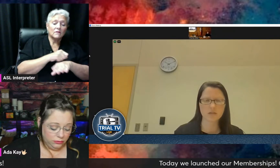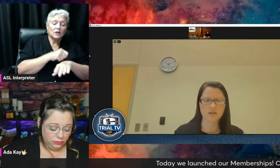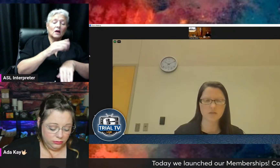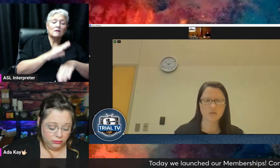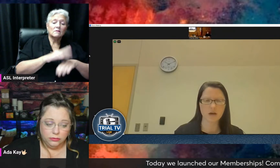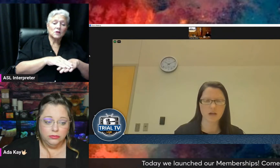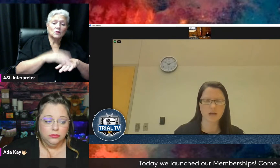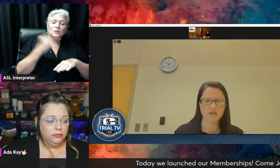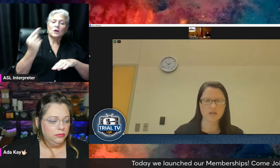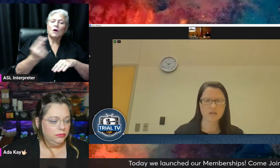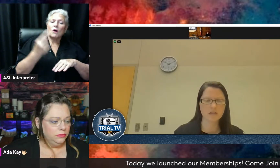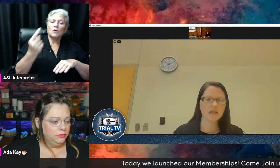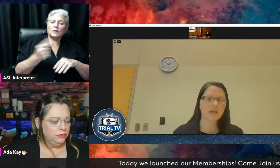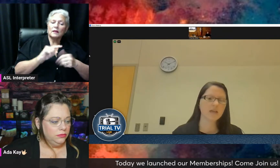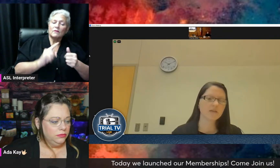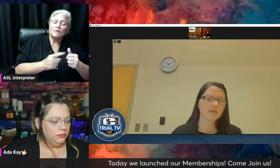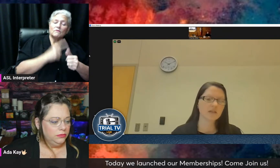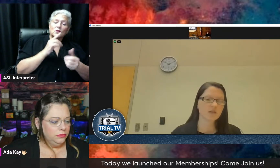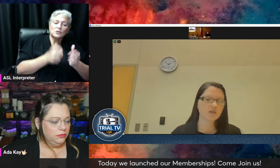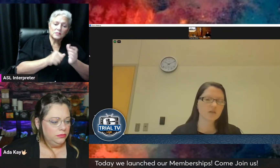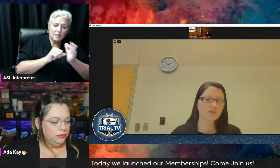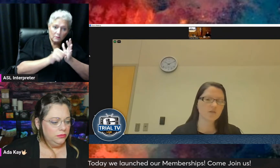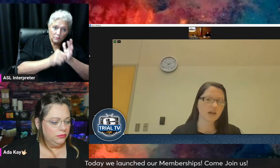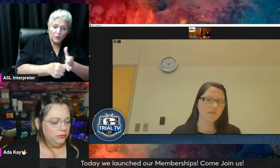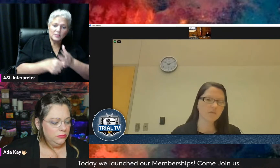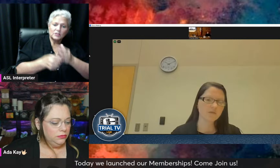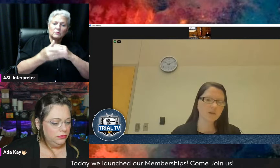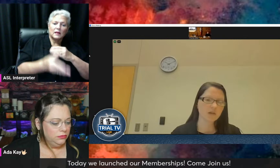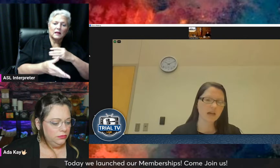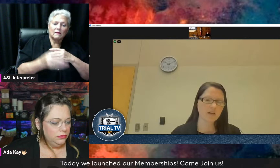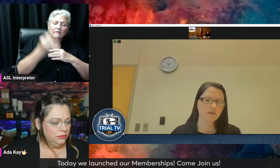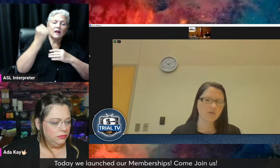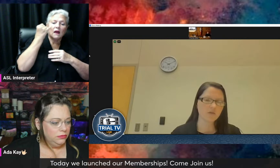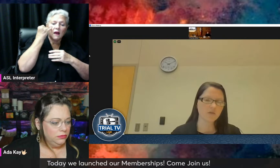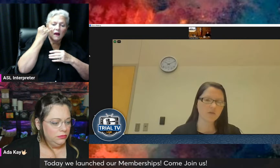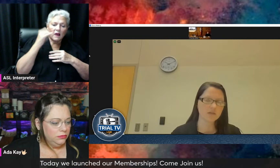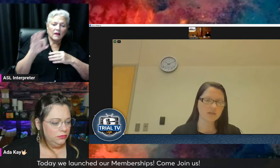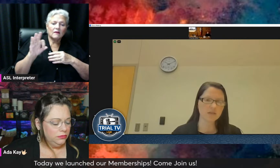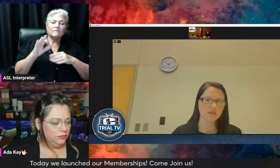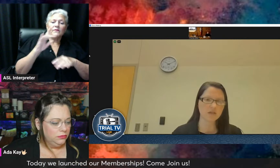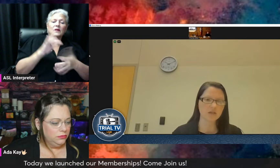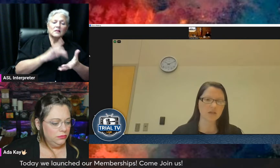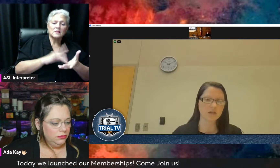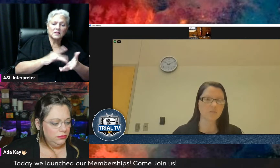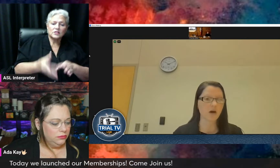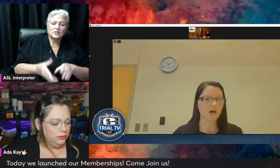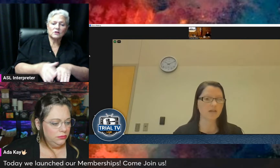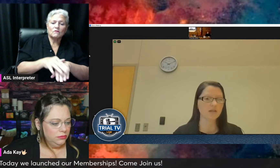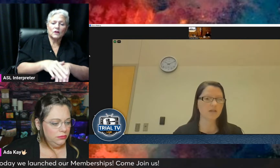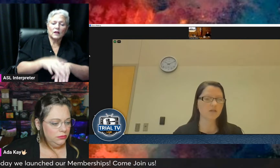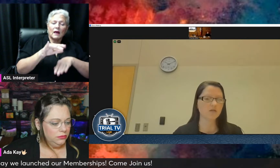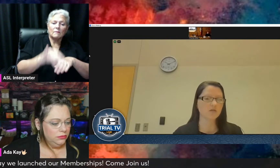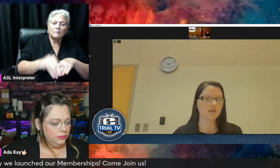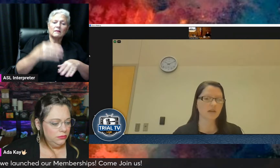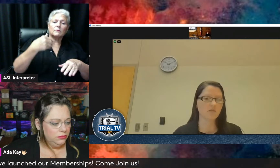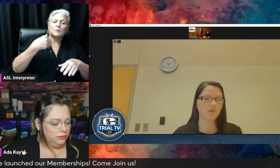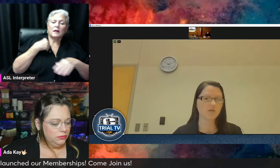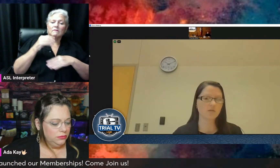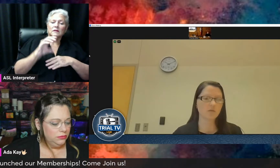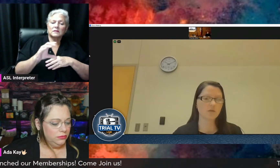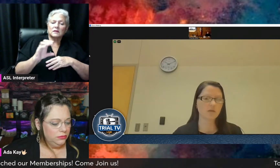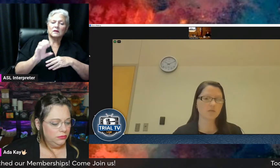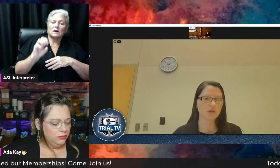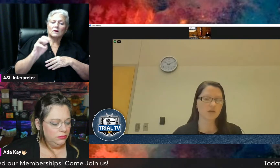impression would be left behind. If the touches overlapped, we could have what would be considered a composite. So you could